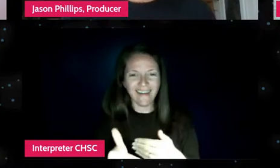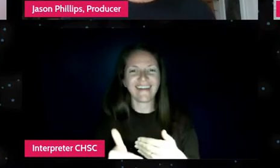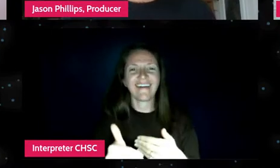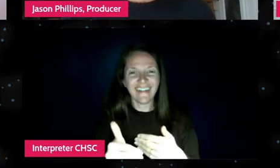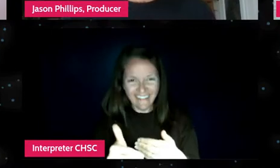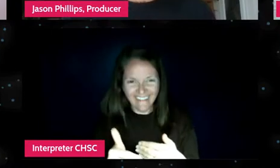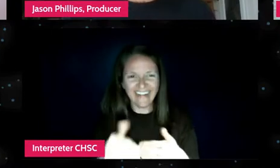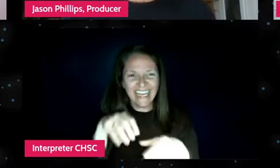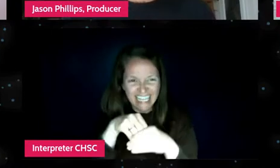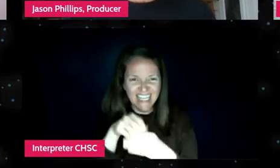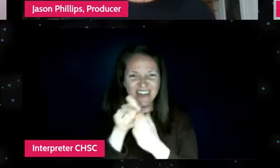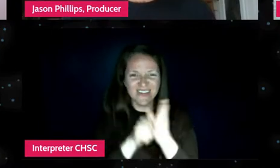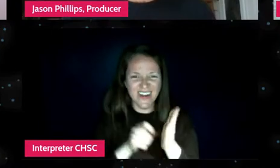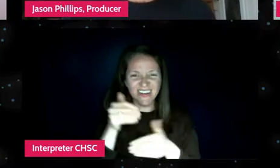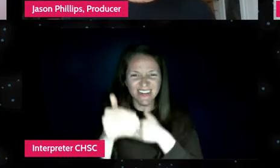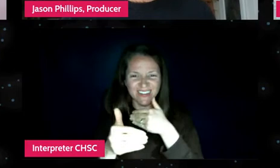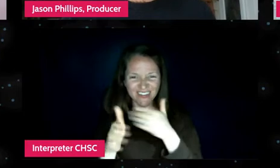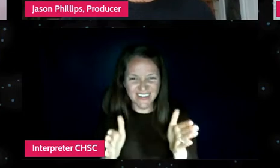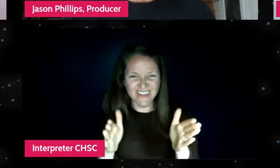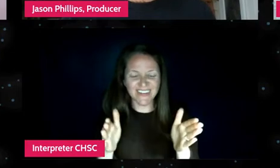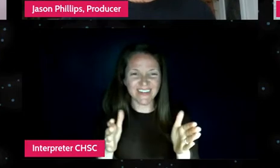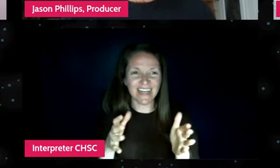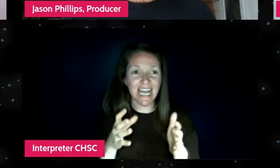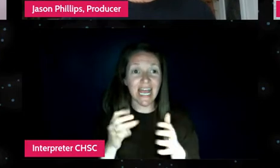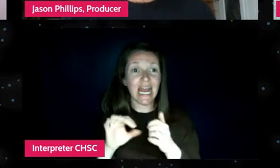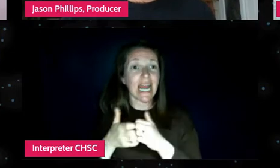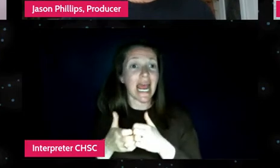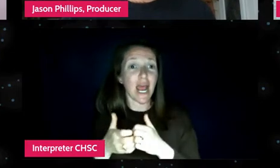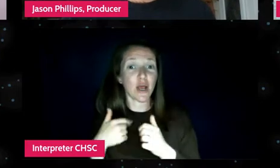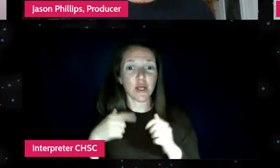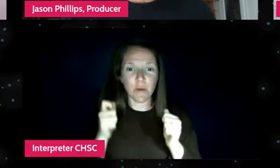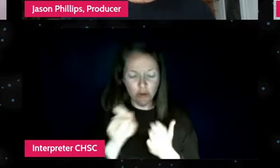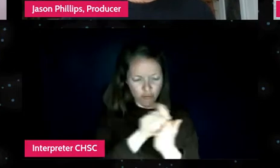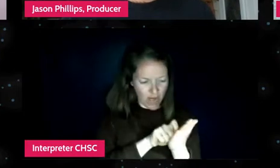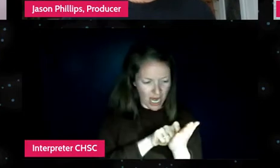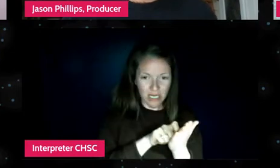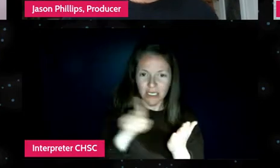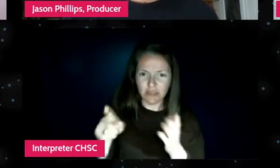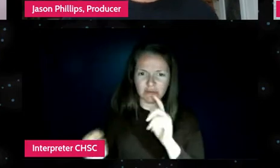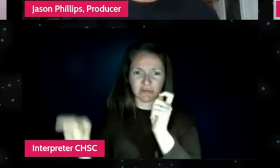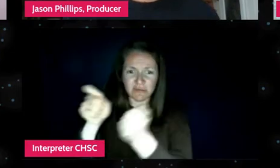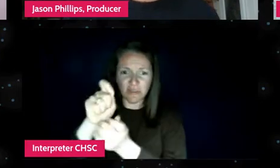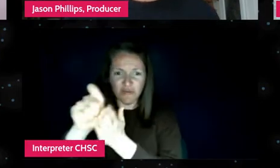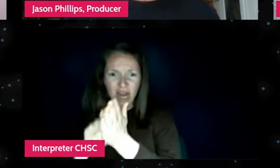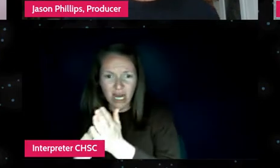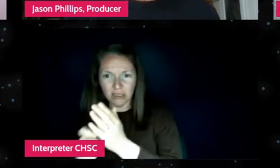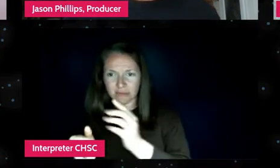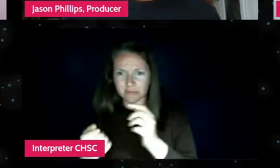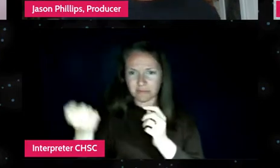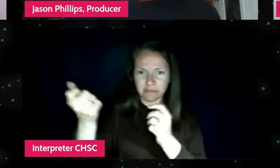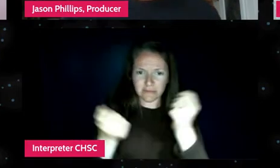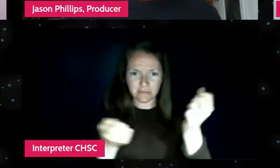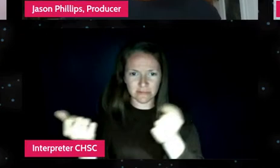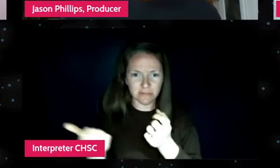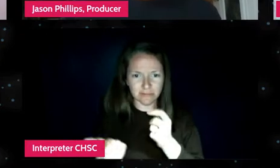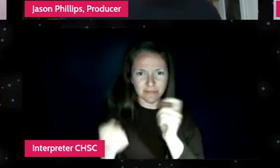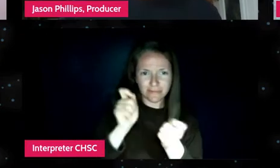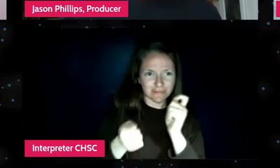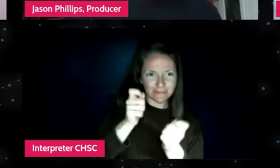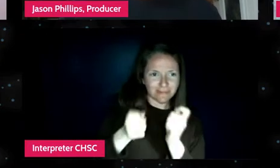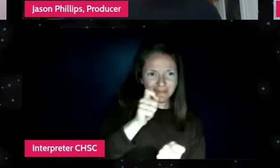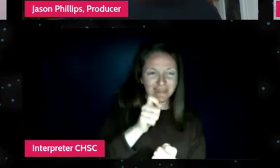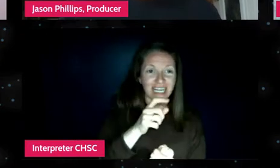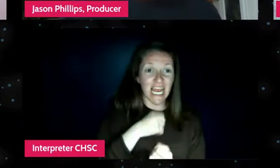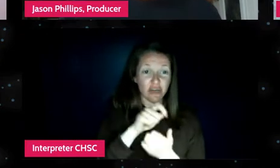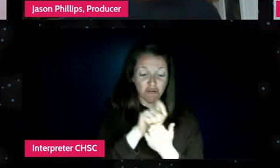in the writer's room and how you can be rewritten. And what started to happen is we, as writers, started after